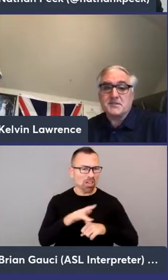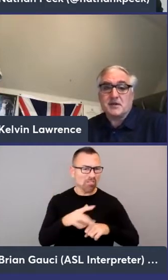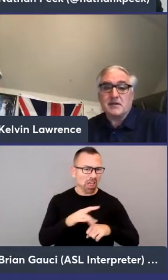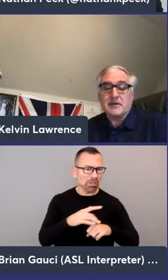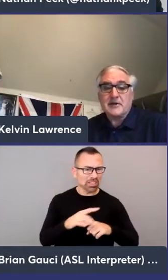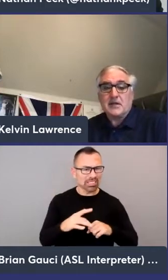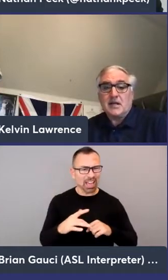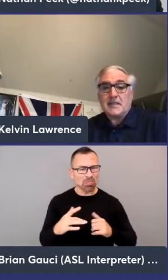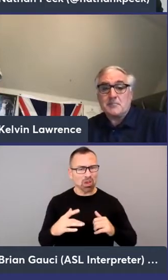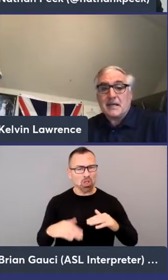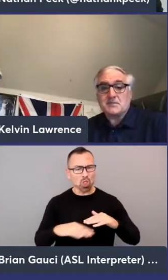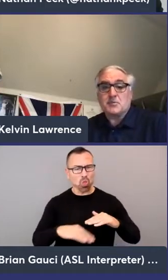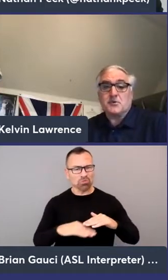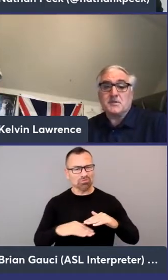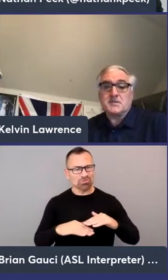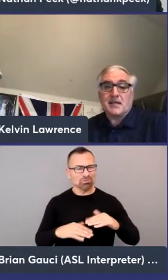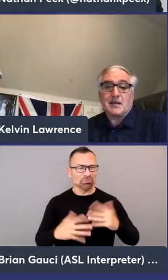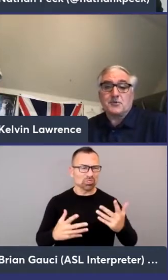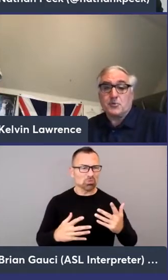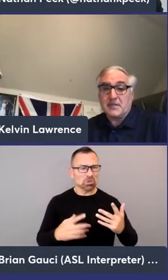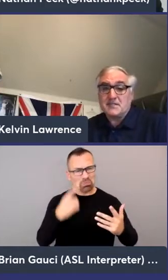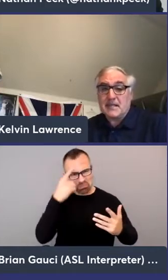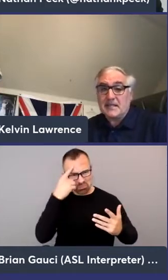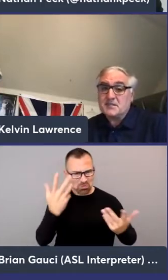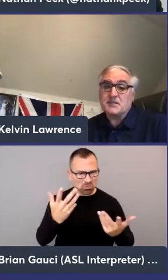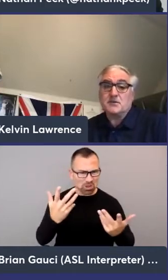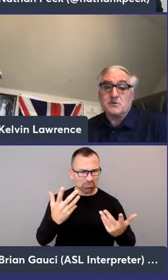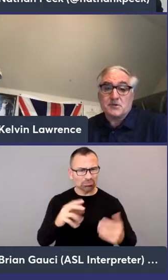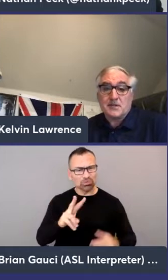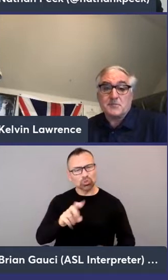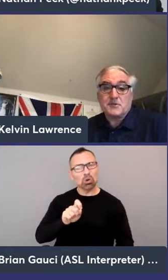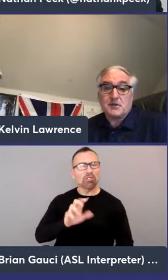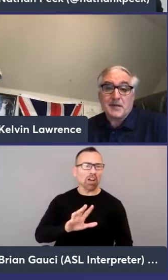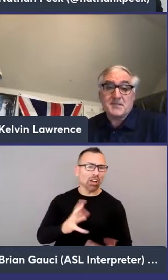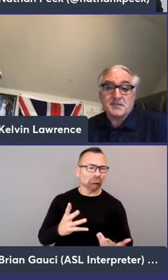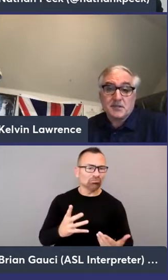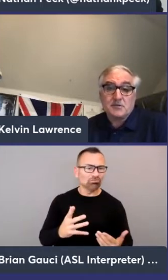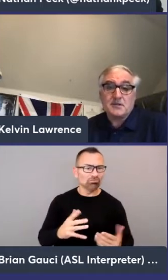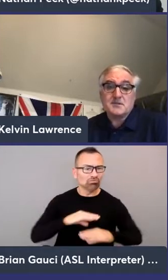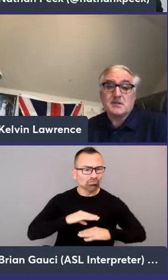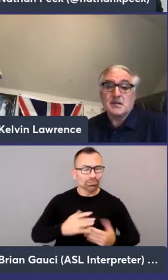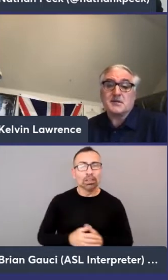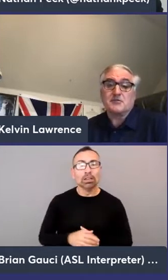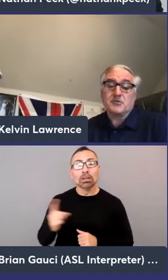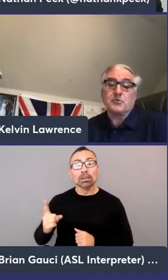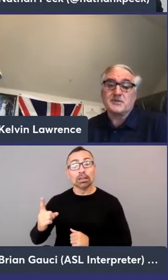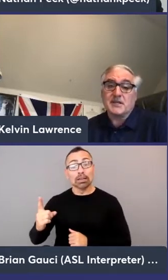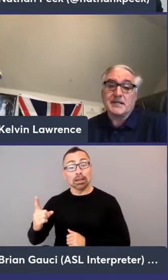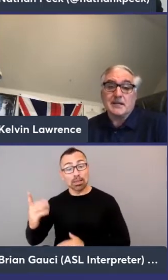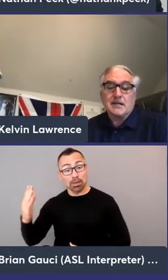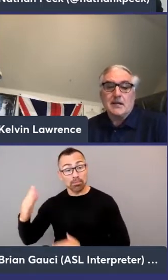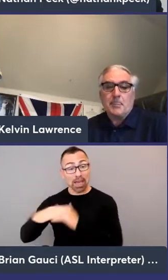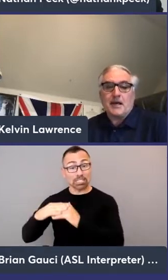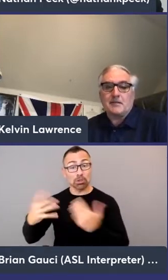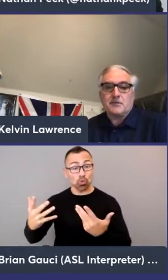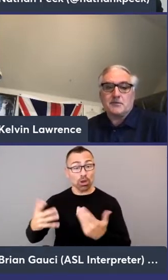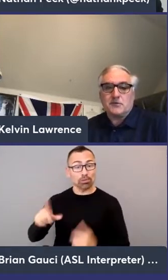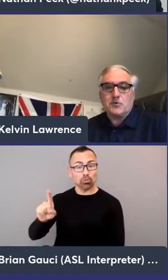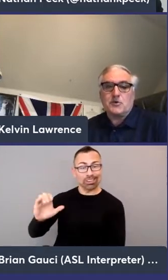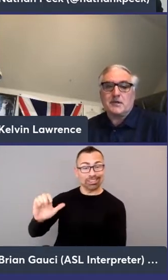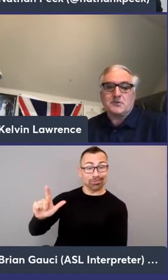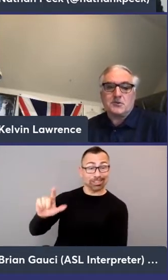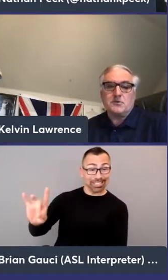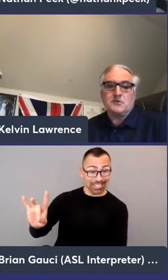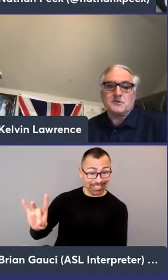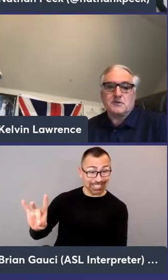place to start. And the maximum you can scale up to with these NCUs, or Neptune capacity units, is 128. And